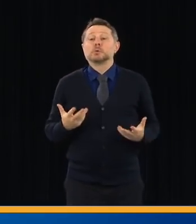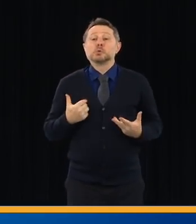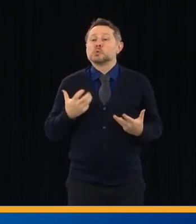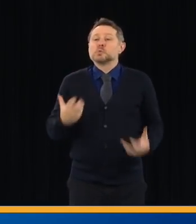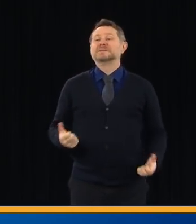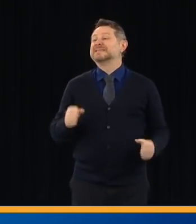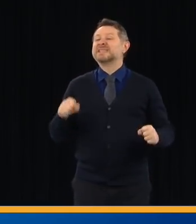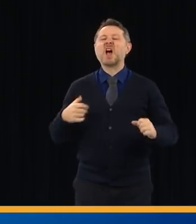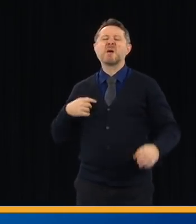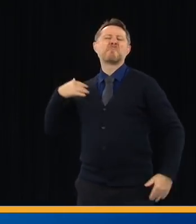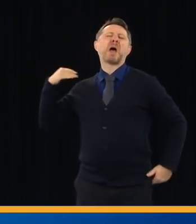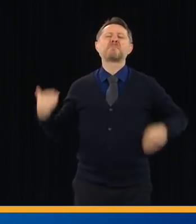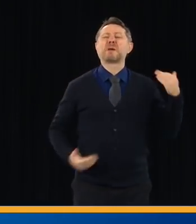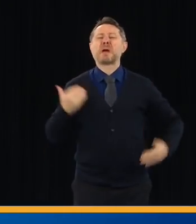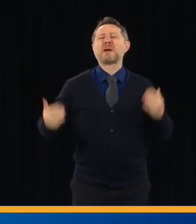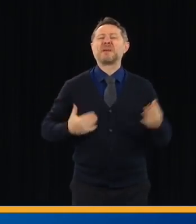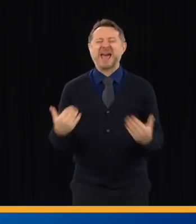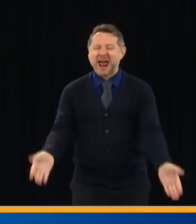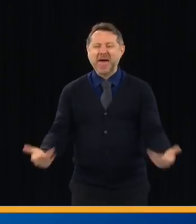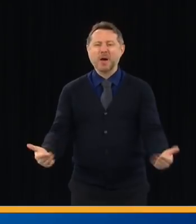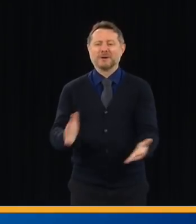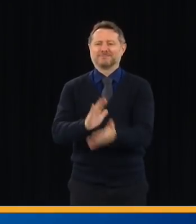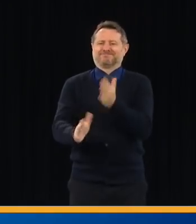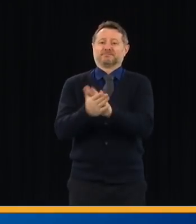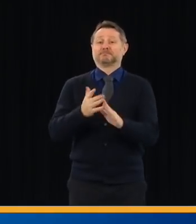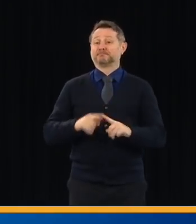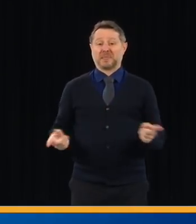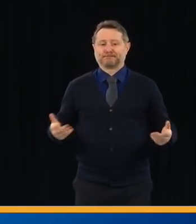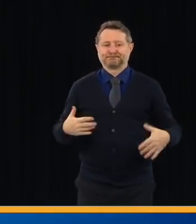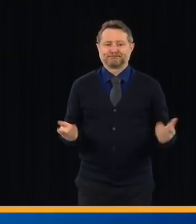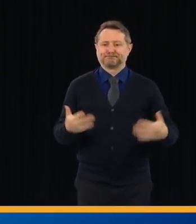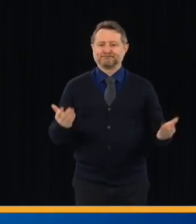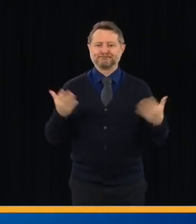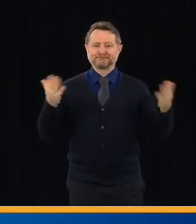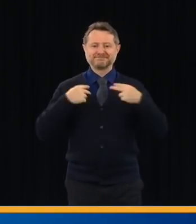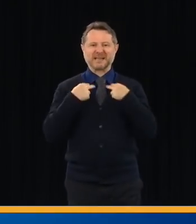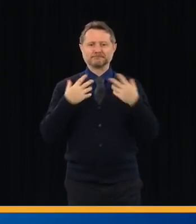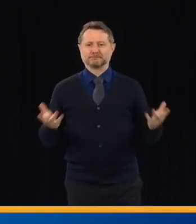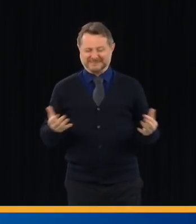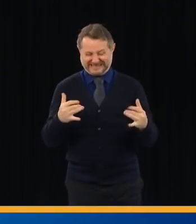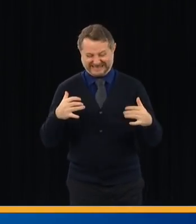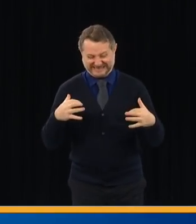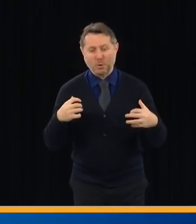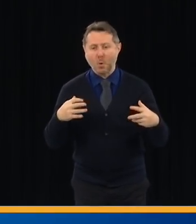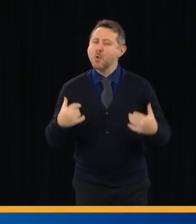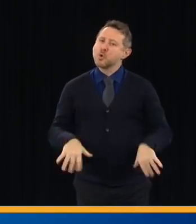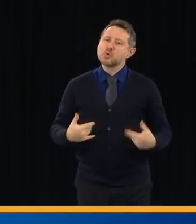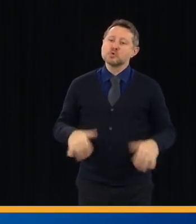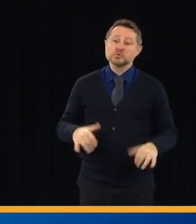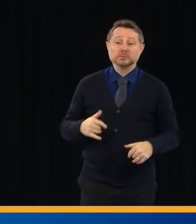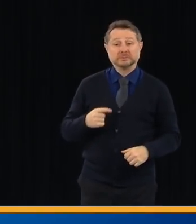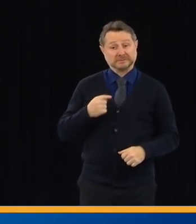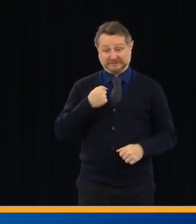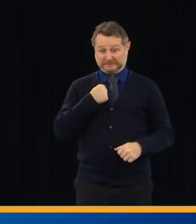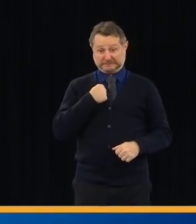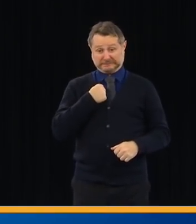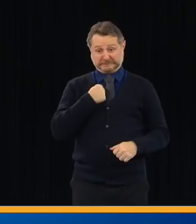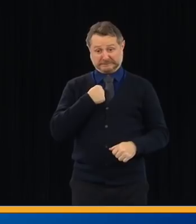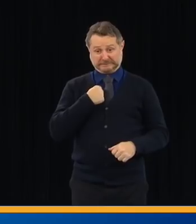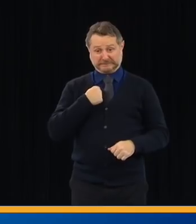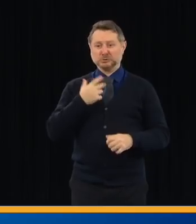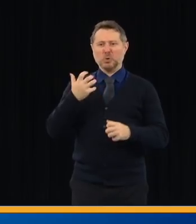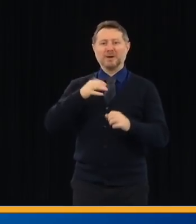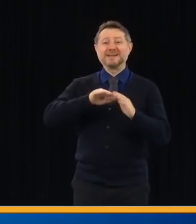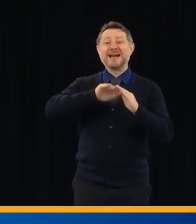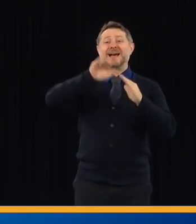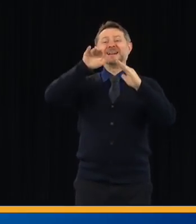accelerate getting it over, I would. In some ways, I want to get to that apex. I want to get on the other side of